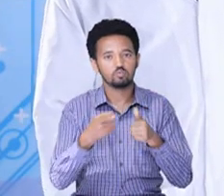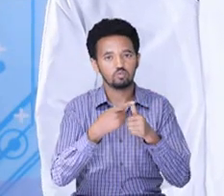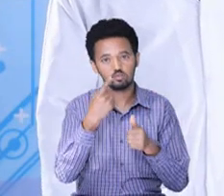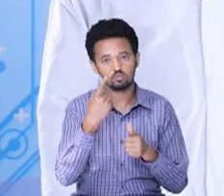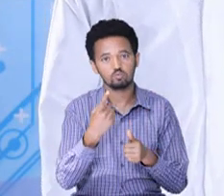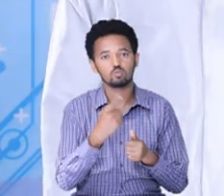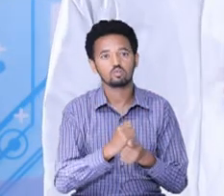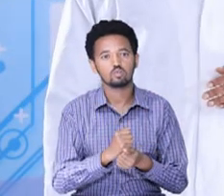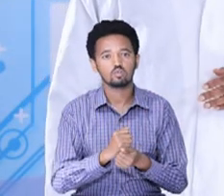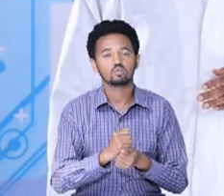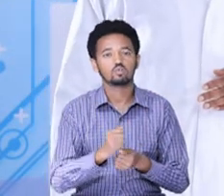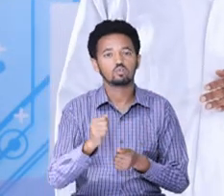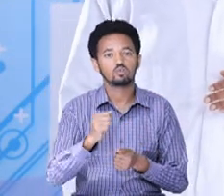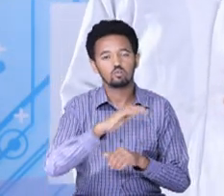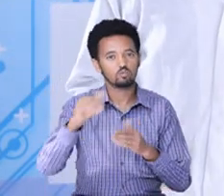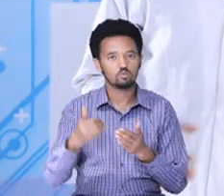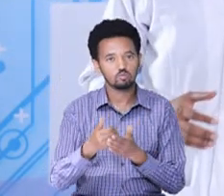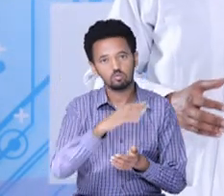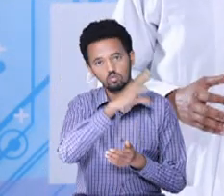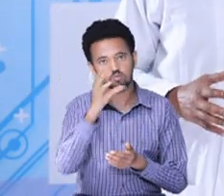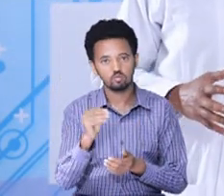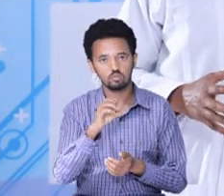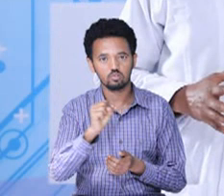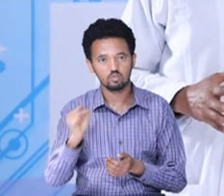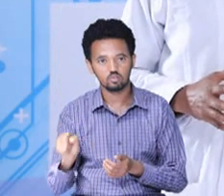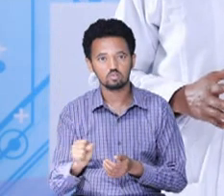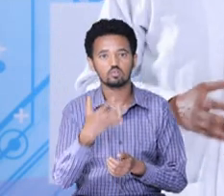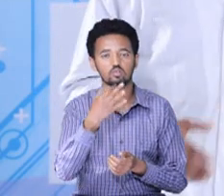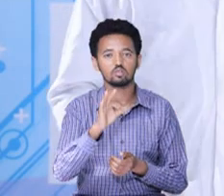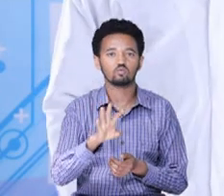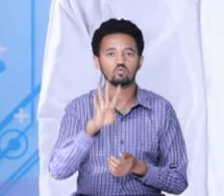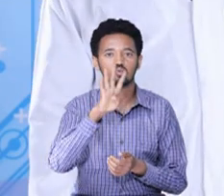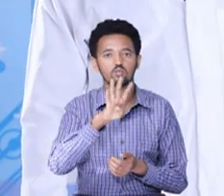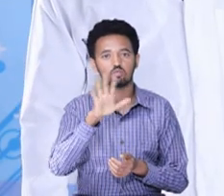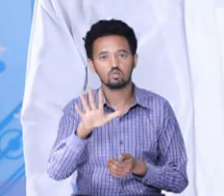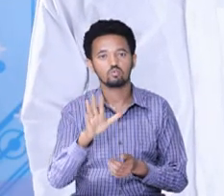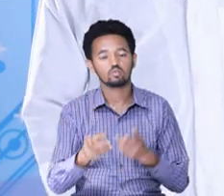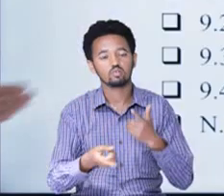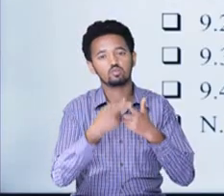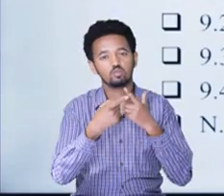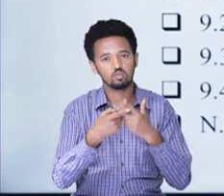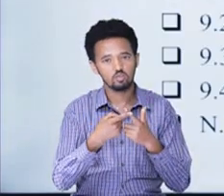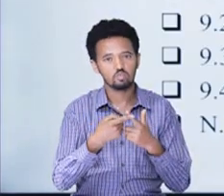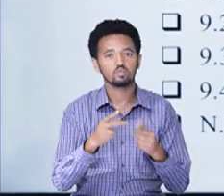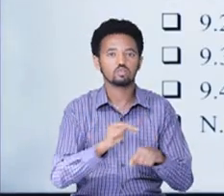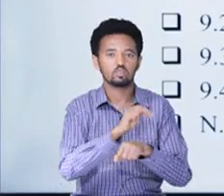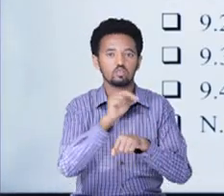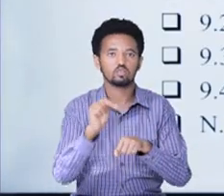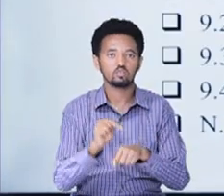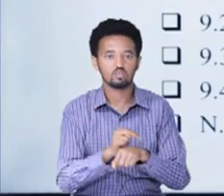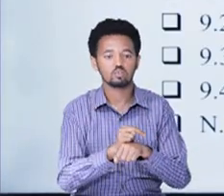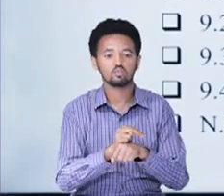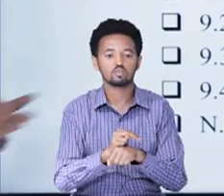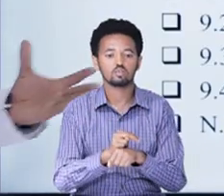one, Pan-Africanism since 1945. Second, the National